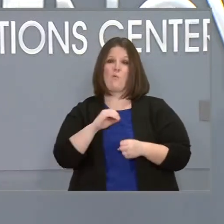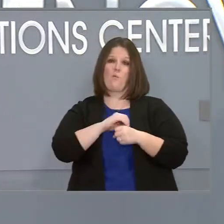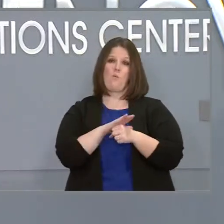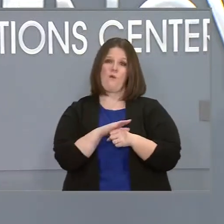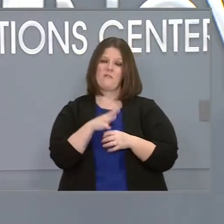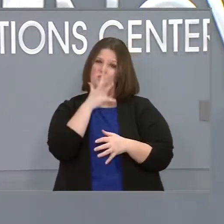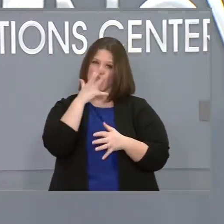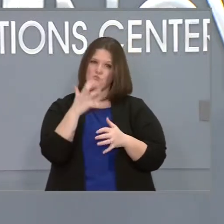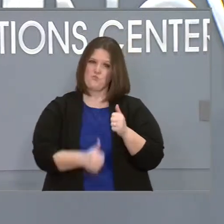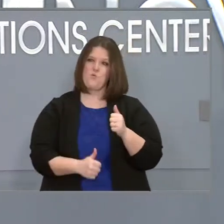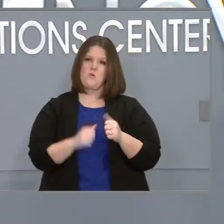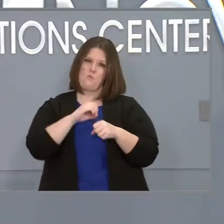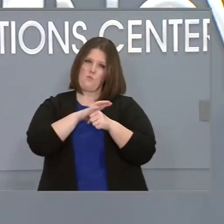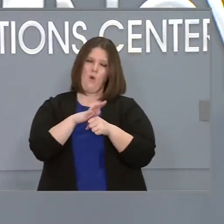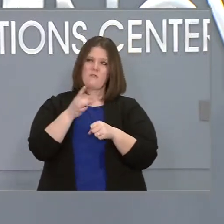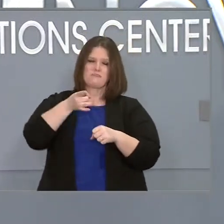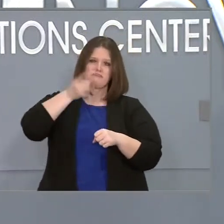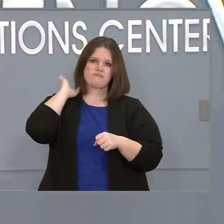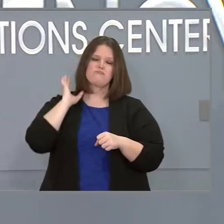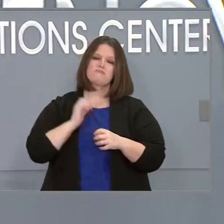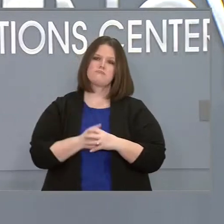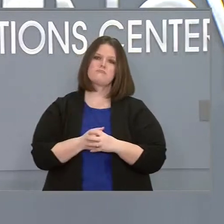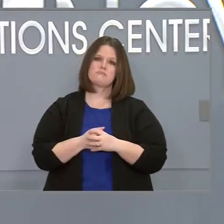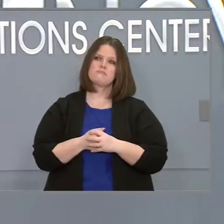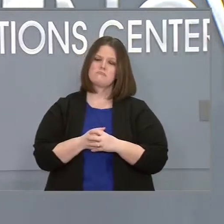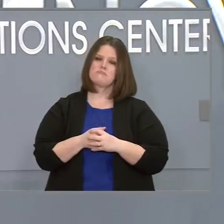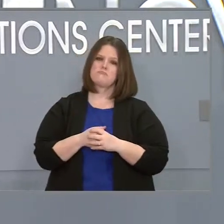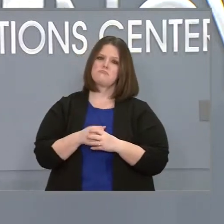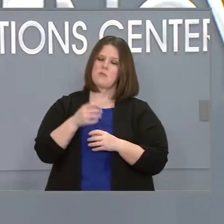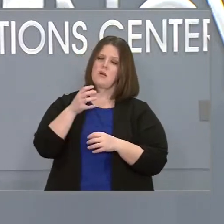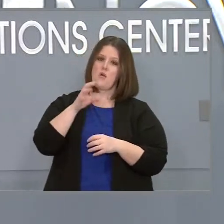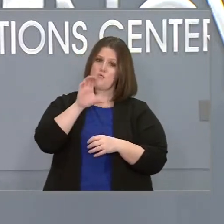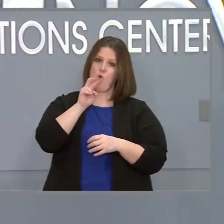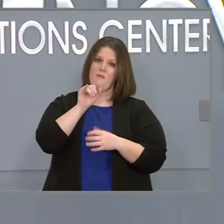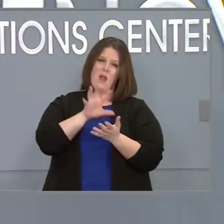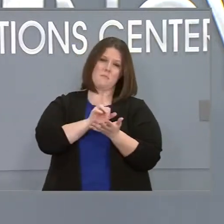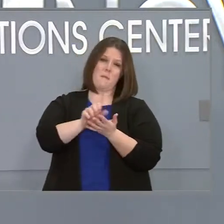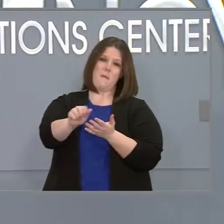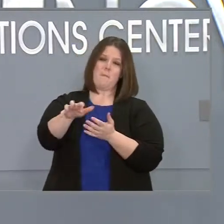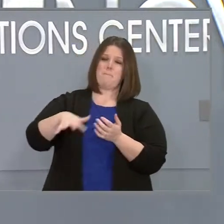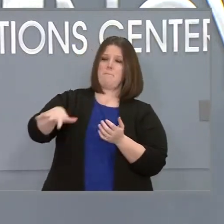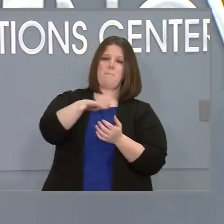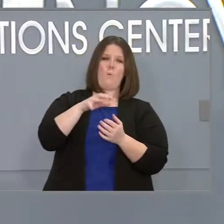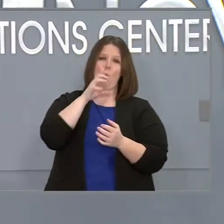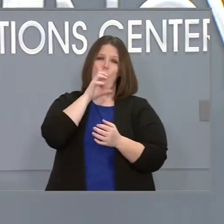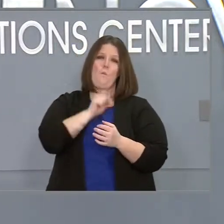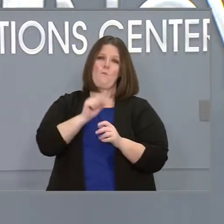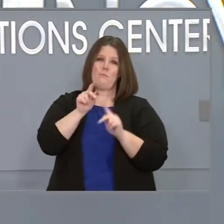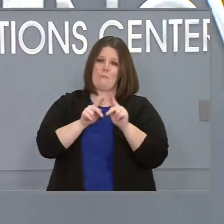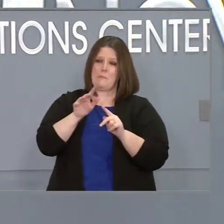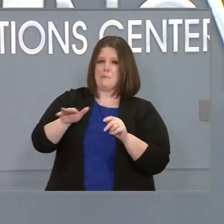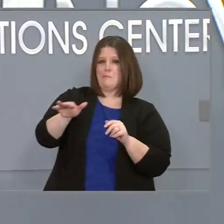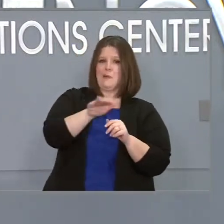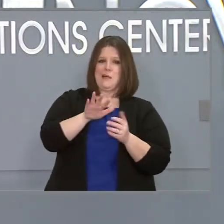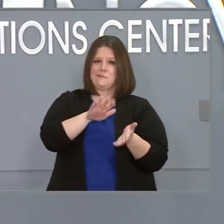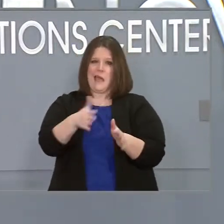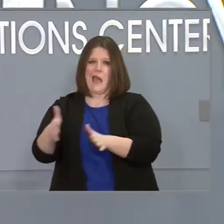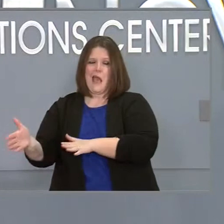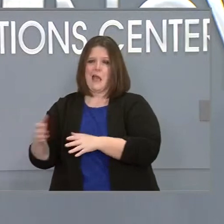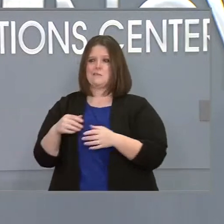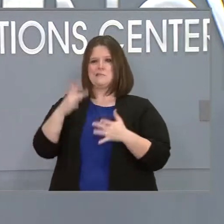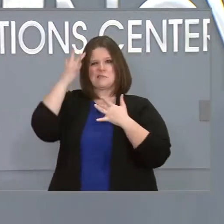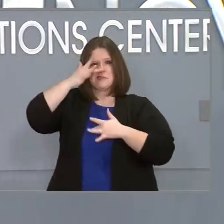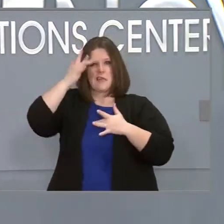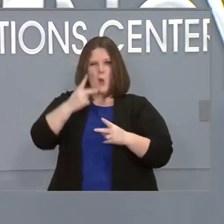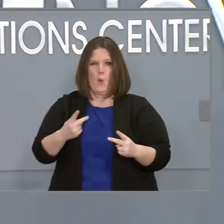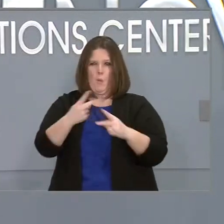it's particularly been cruel to our older communities, right? It's made them more sick. We've seen more deaths in those that are older, and those